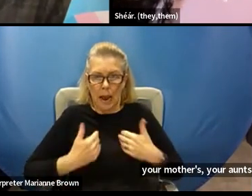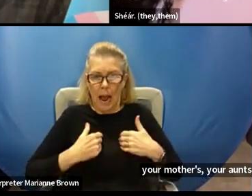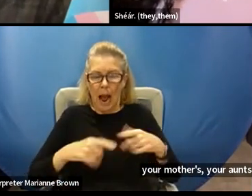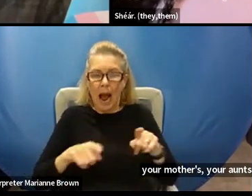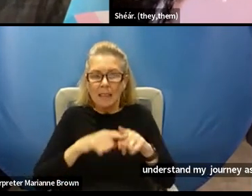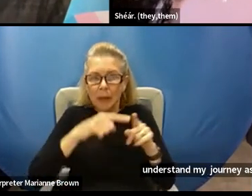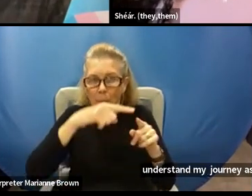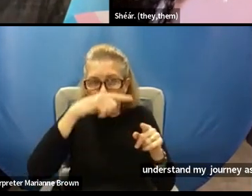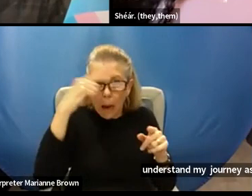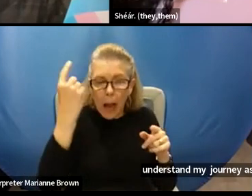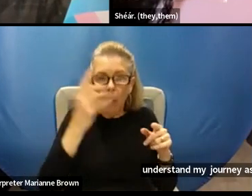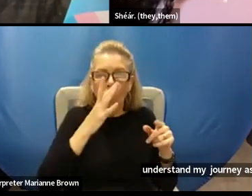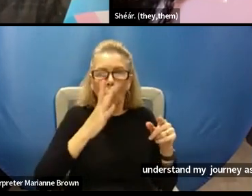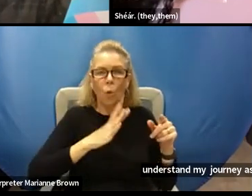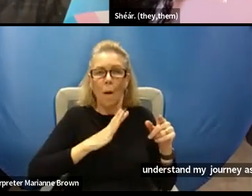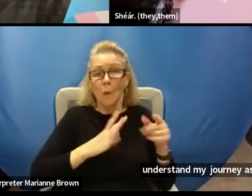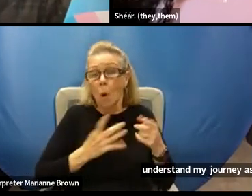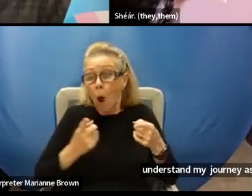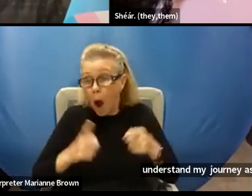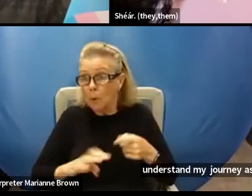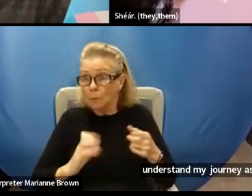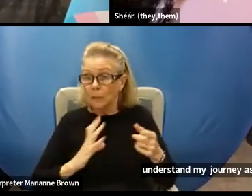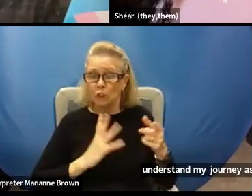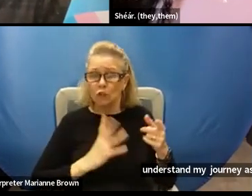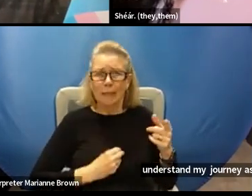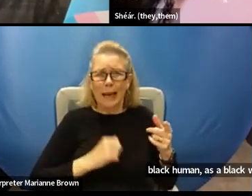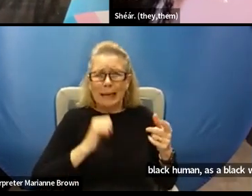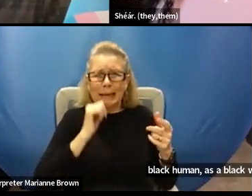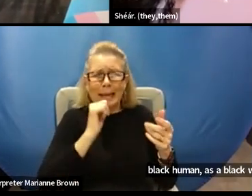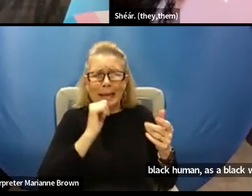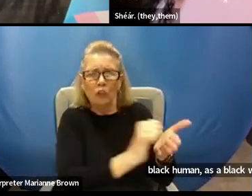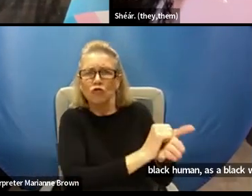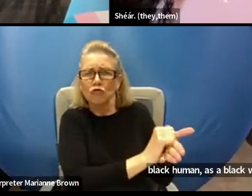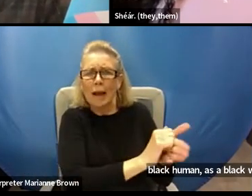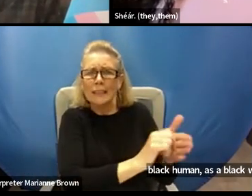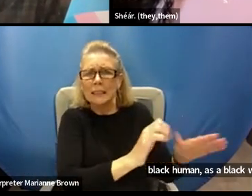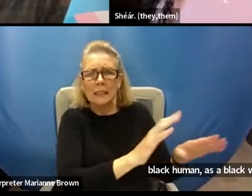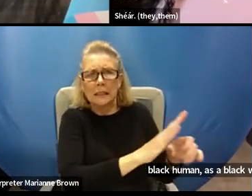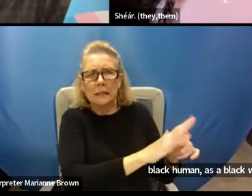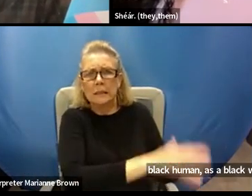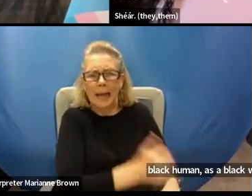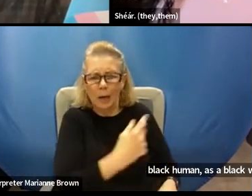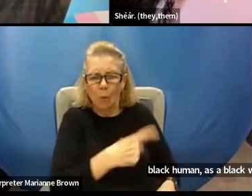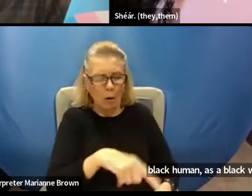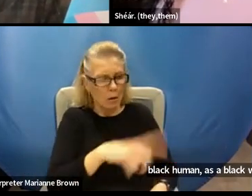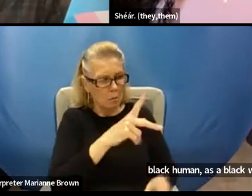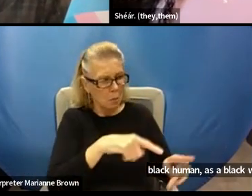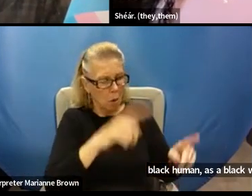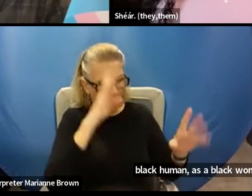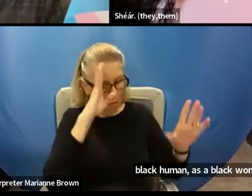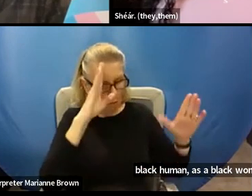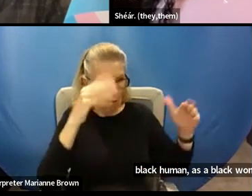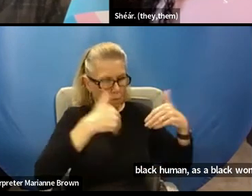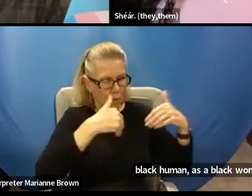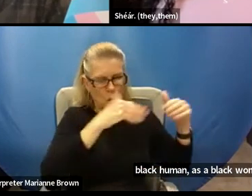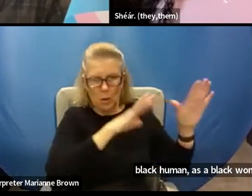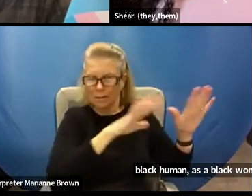Black woman who happens to be trans, is not erasing anyone. People are so focused